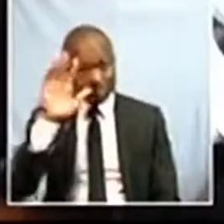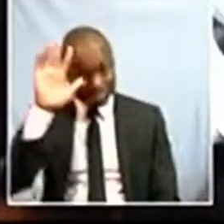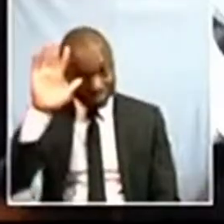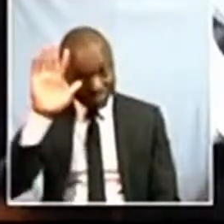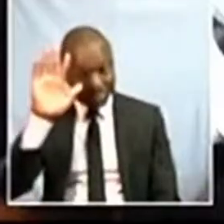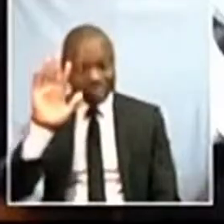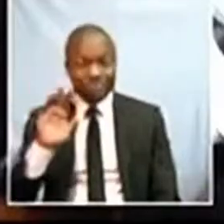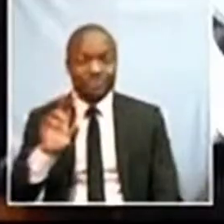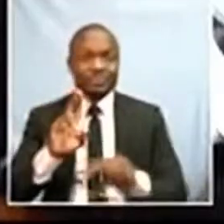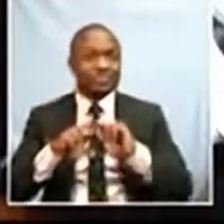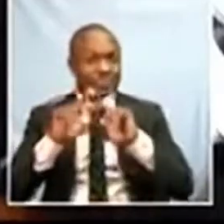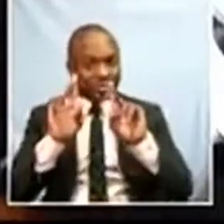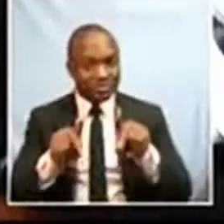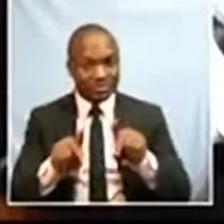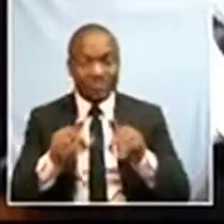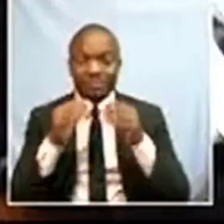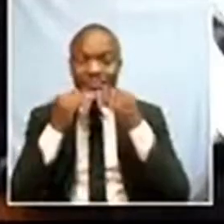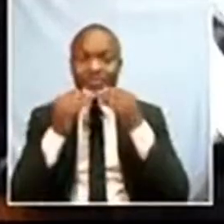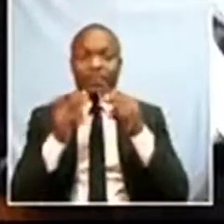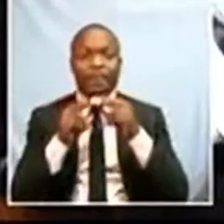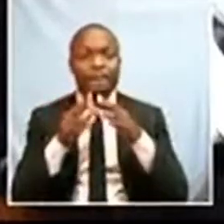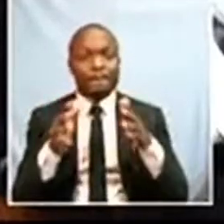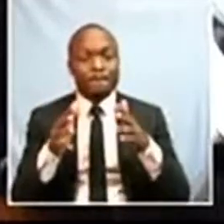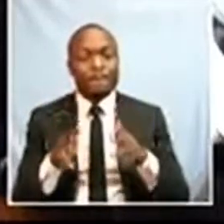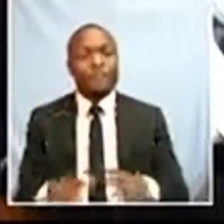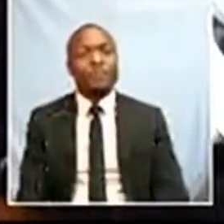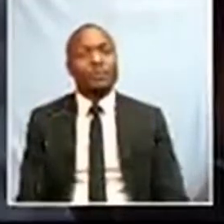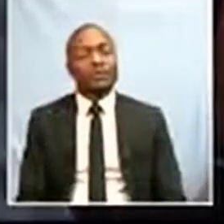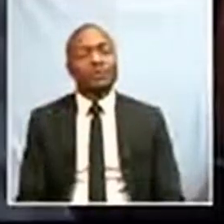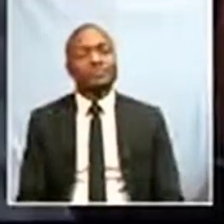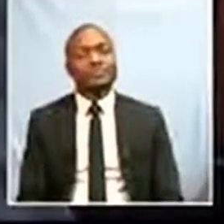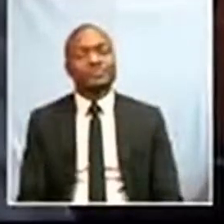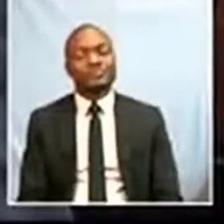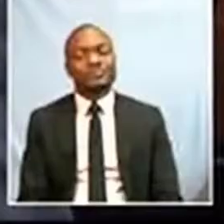The Chair, thank you so very much.